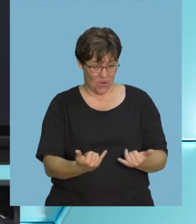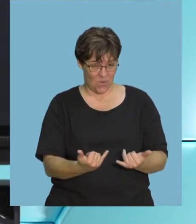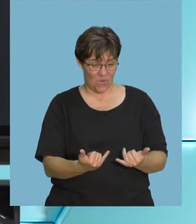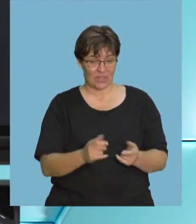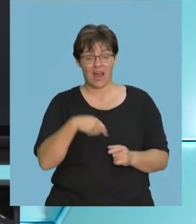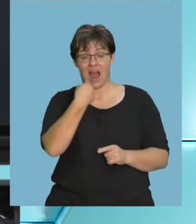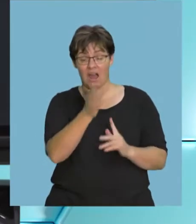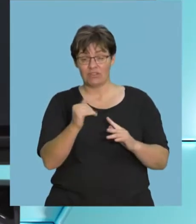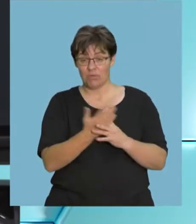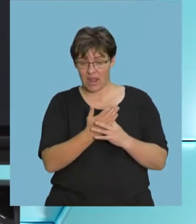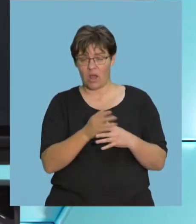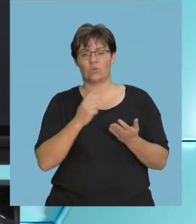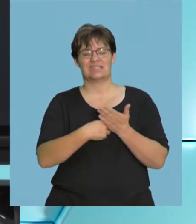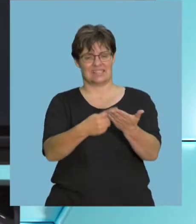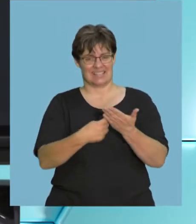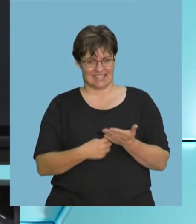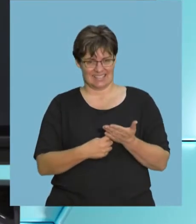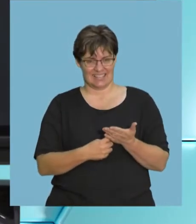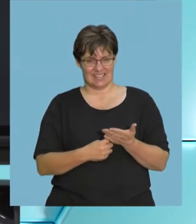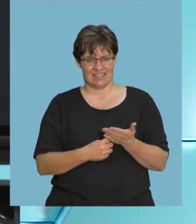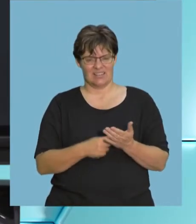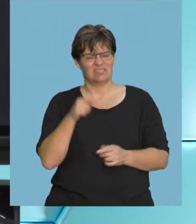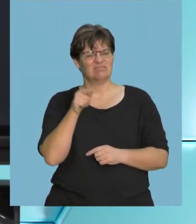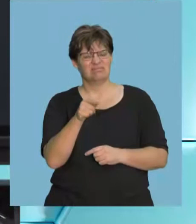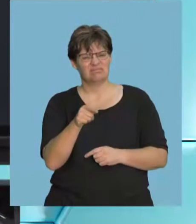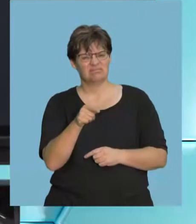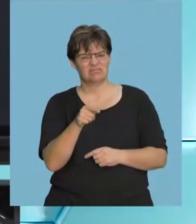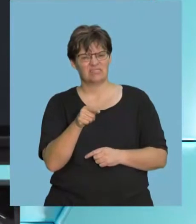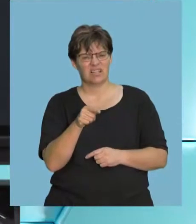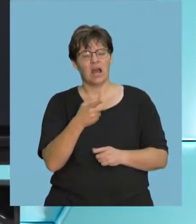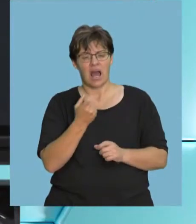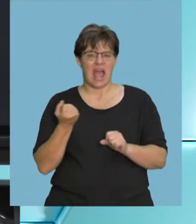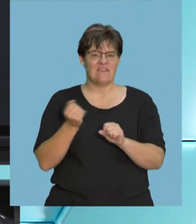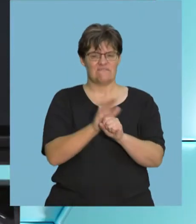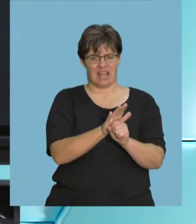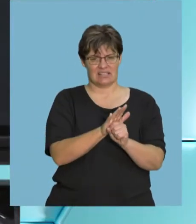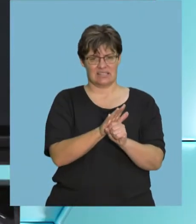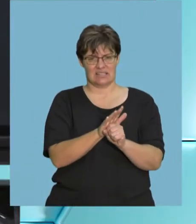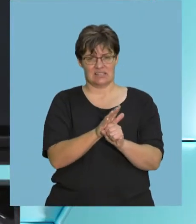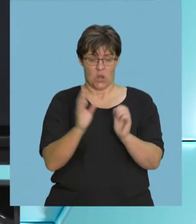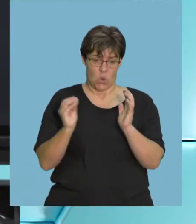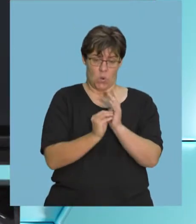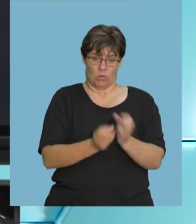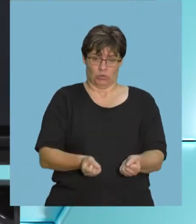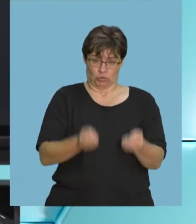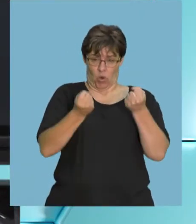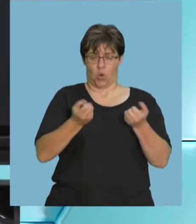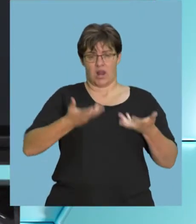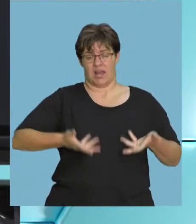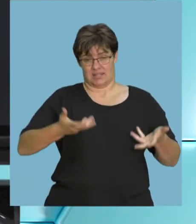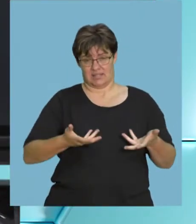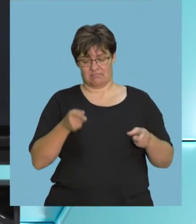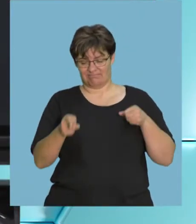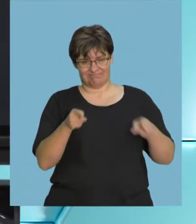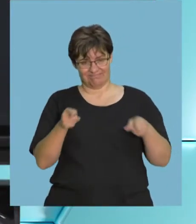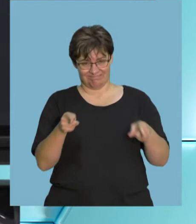short breather for now, and then we'll take our discussion from what exactly, in terms of what exactly affects the magnitude of the magnetic